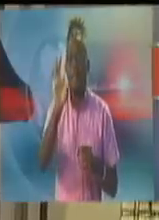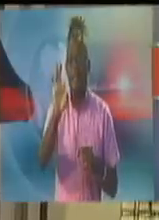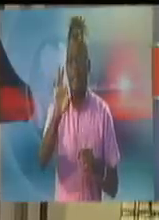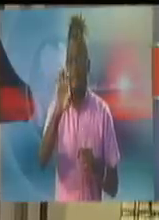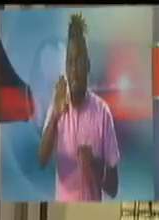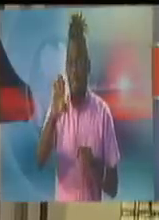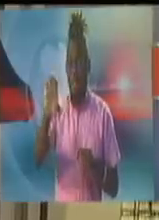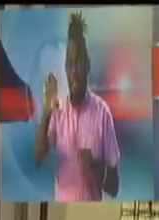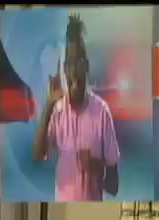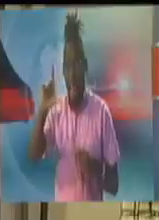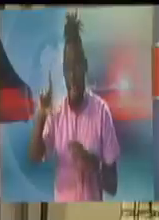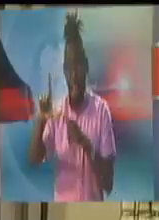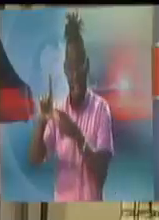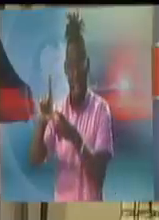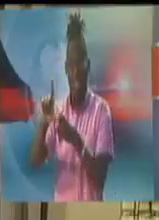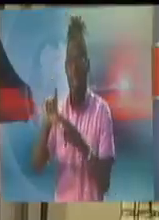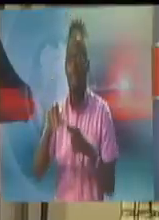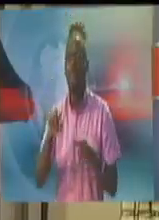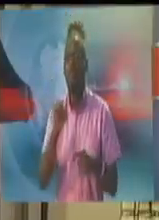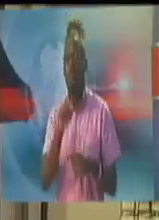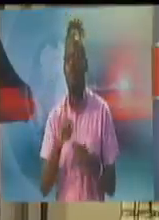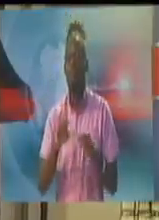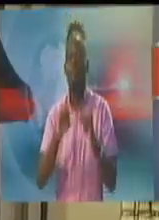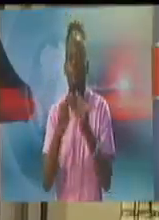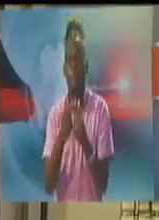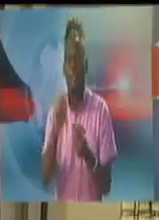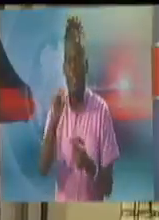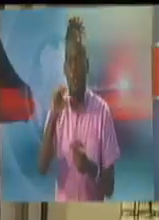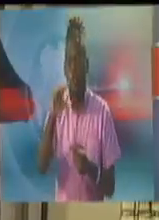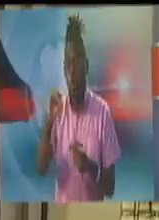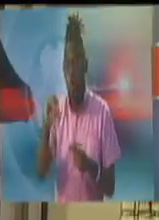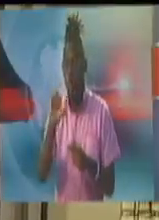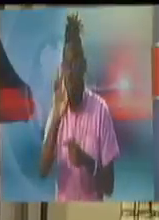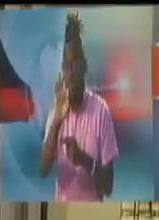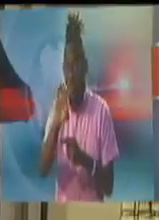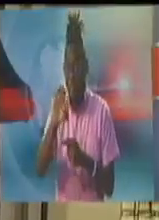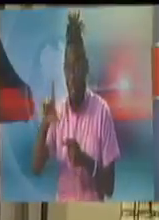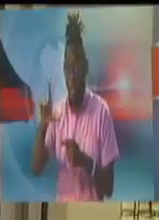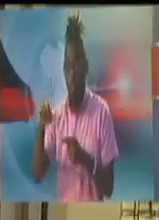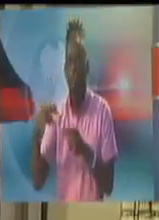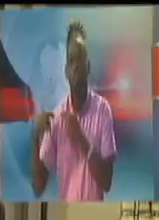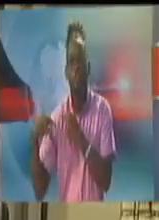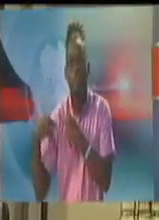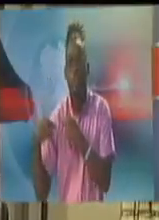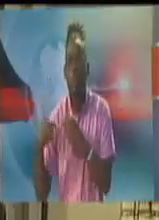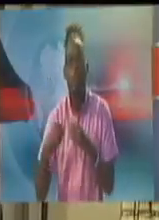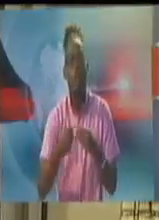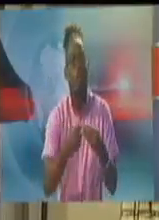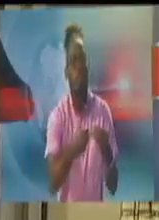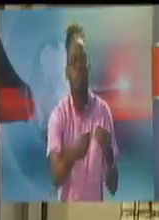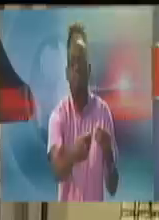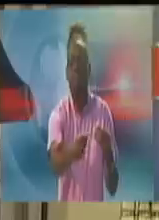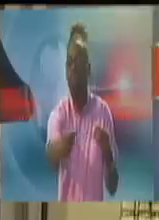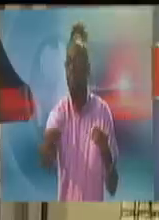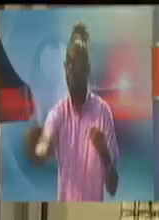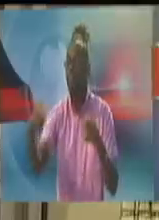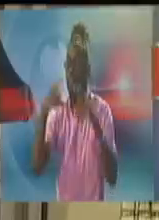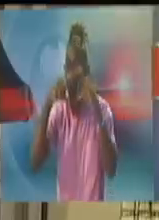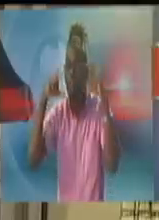is dedicated to distributing cloth masks, they received their first tranche of cloth masks